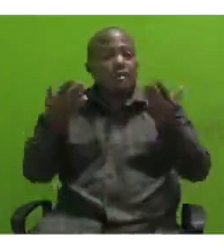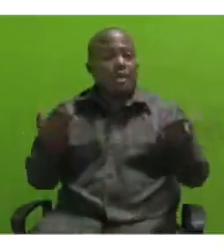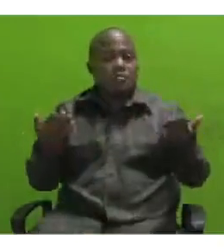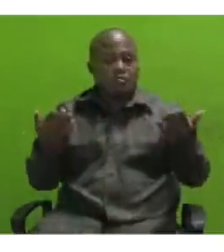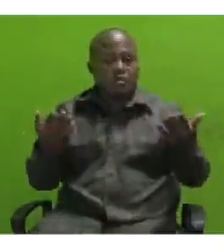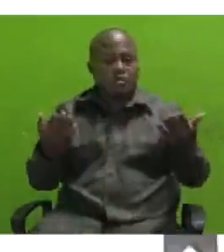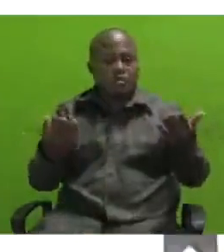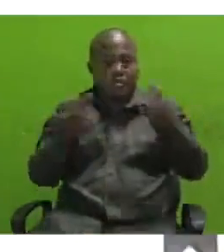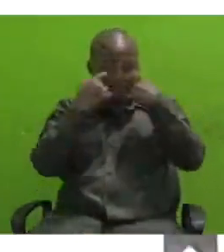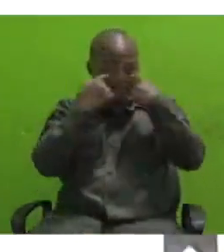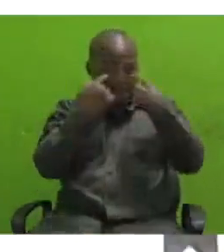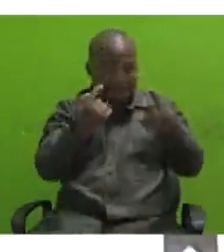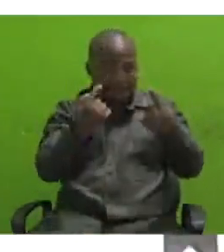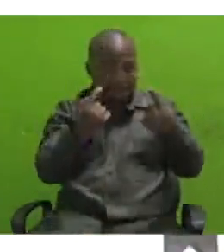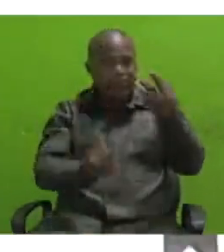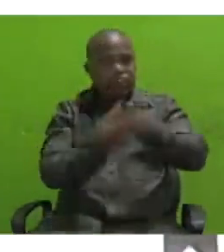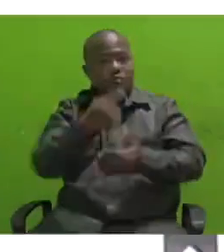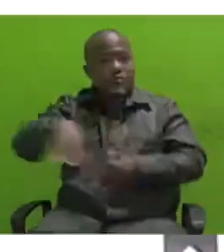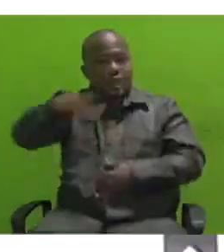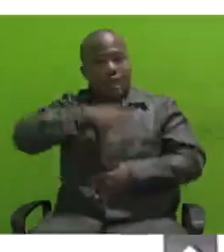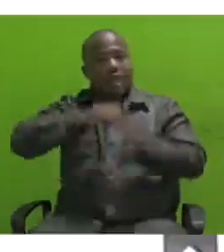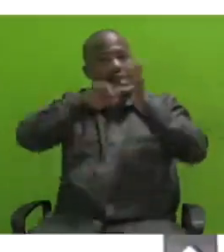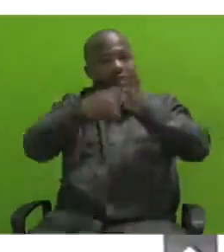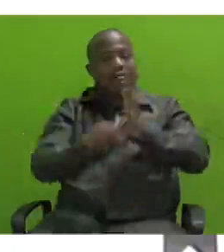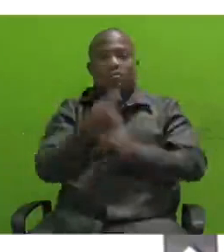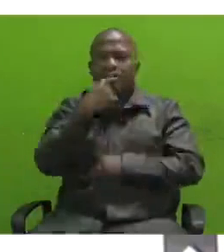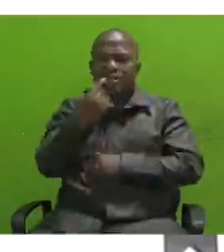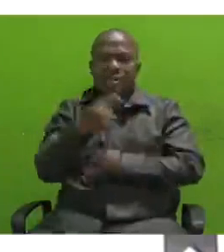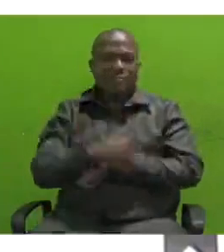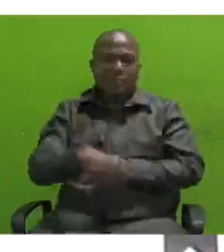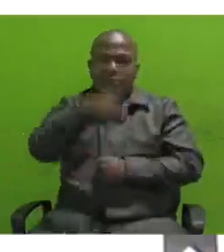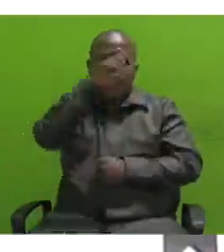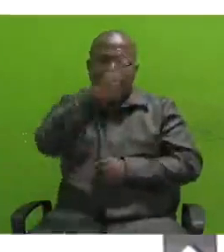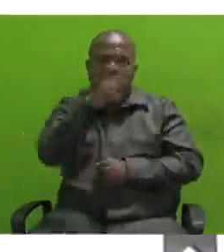see. From our example here, it says x squared